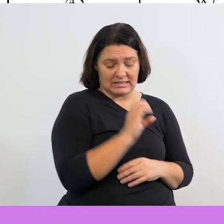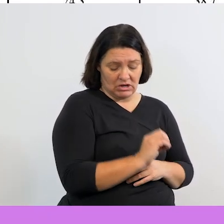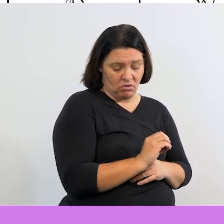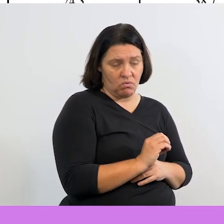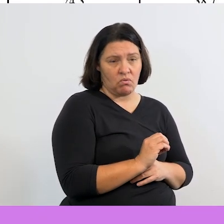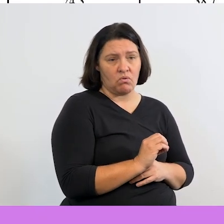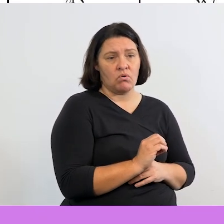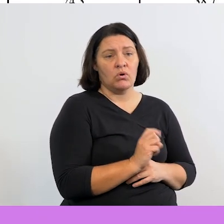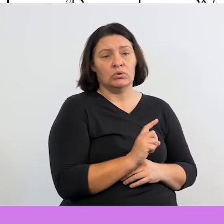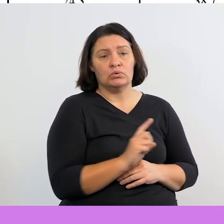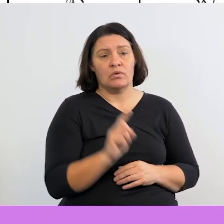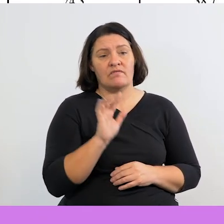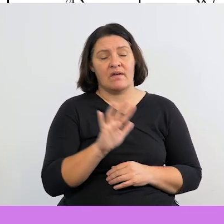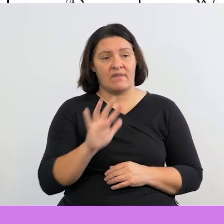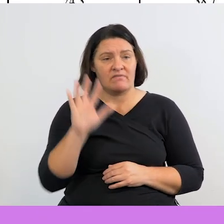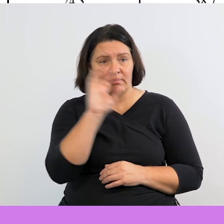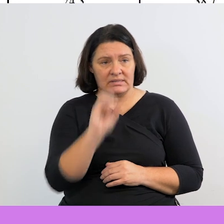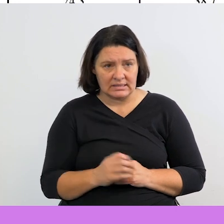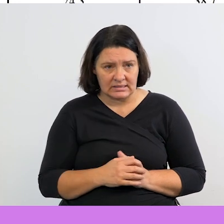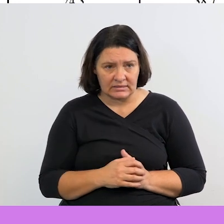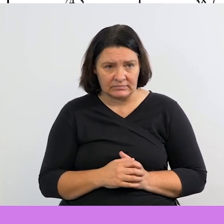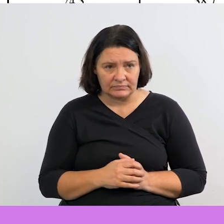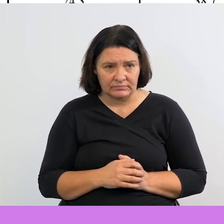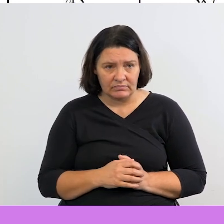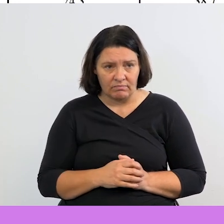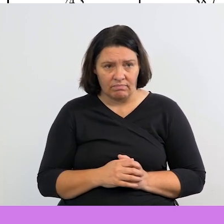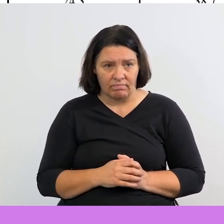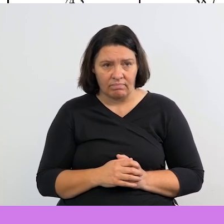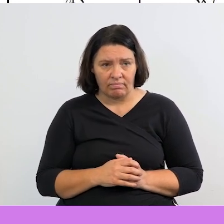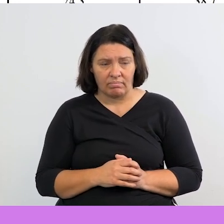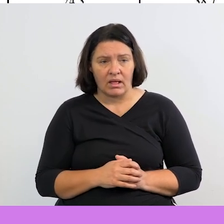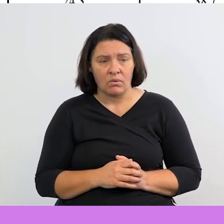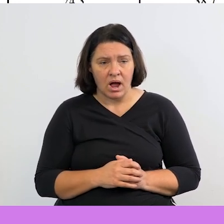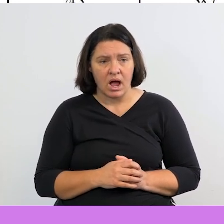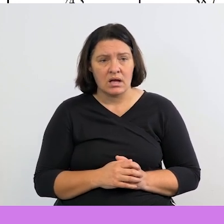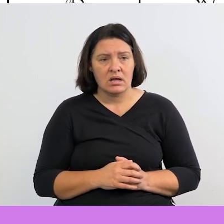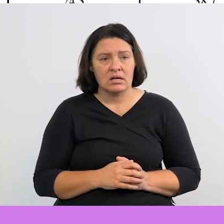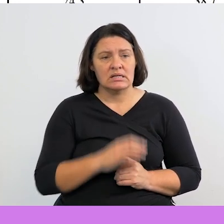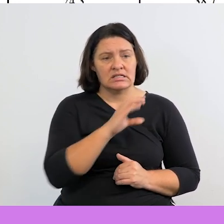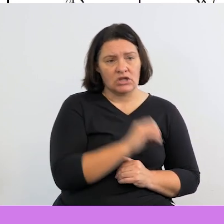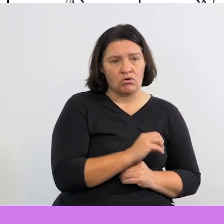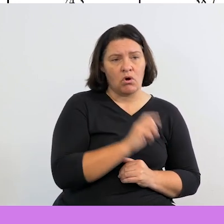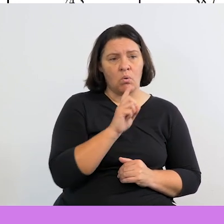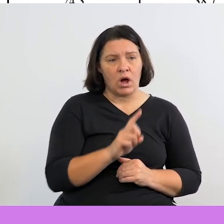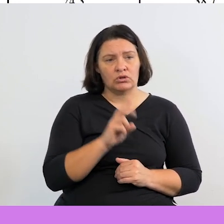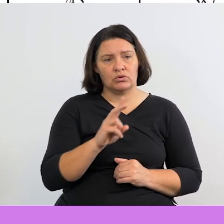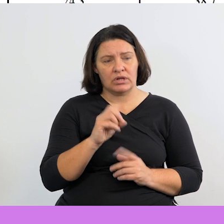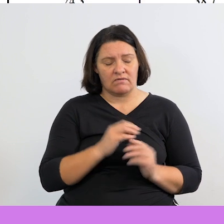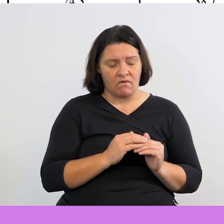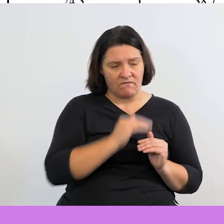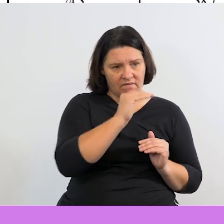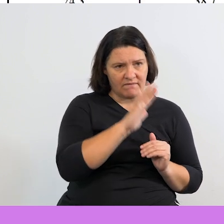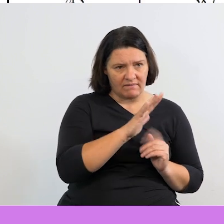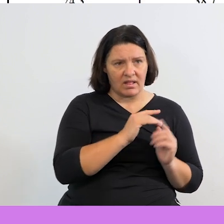at 0% all the way to 55%. And if we note, we'll see it's in intervals of 1, 0, 1,